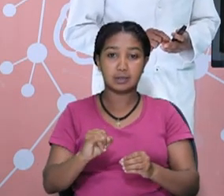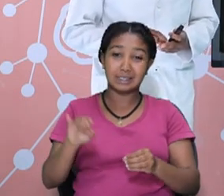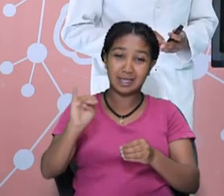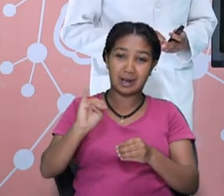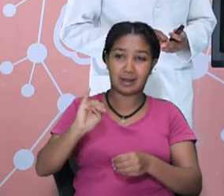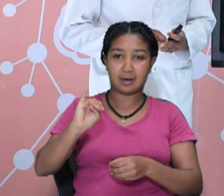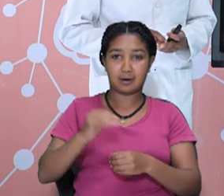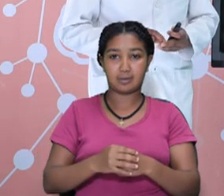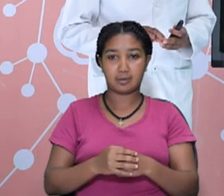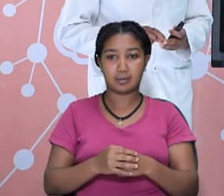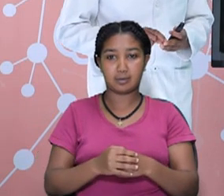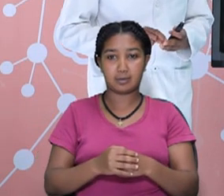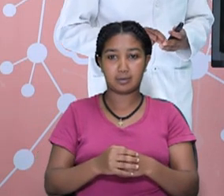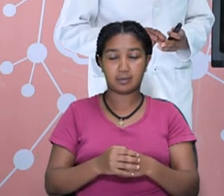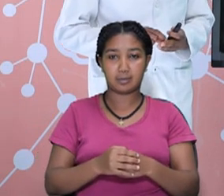that is,